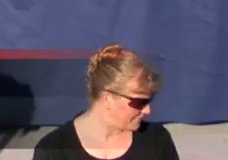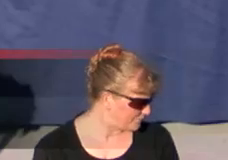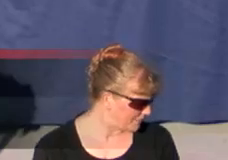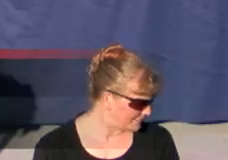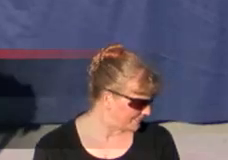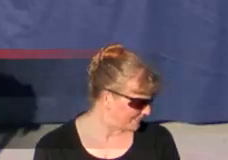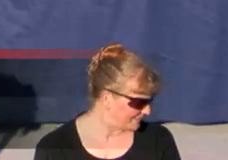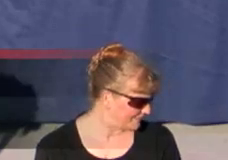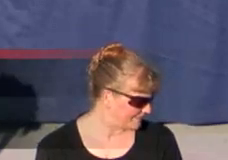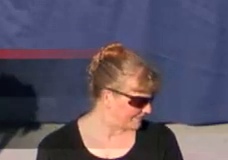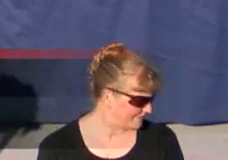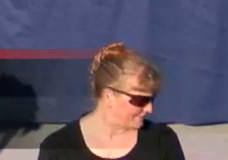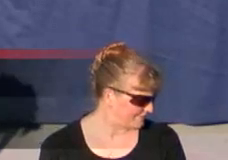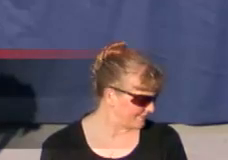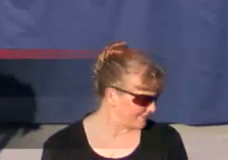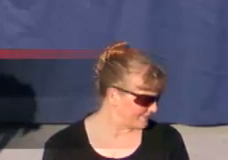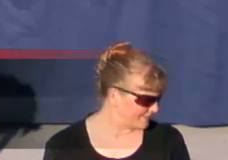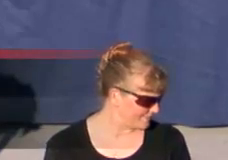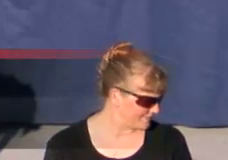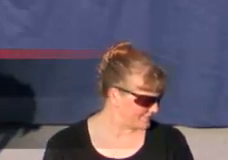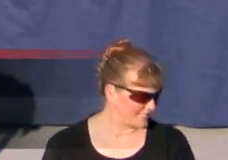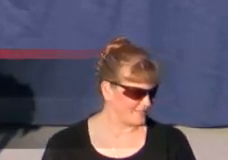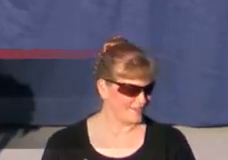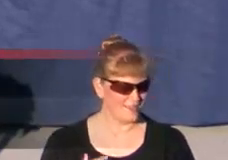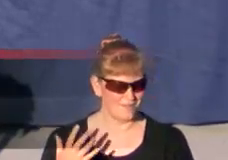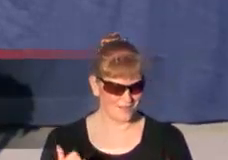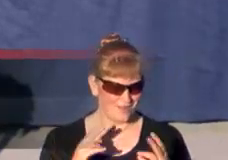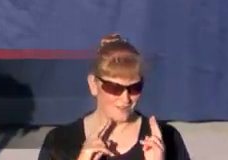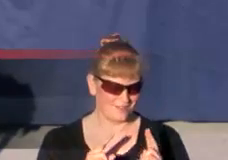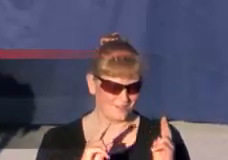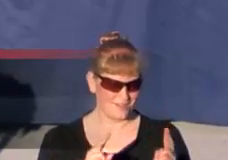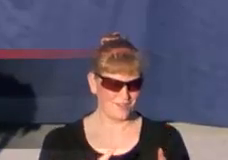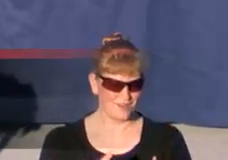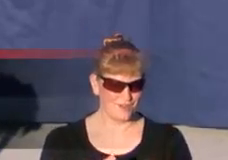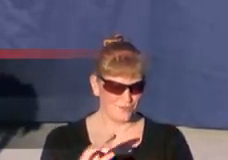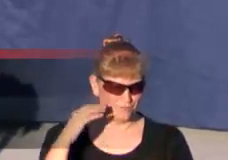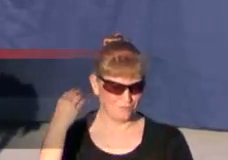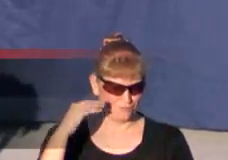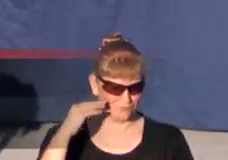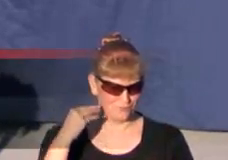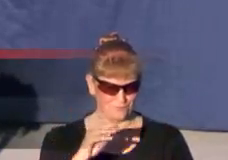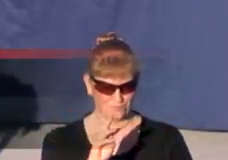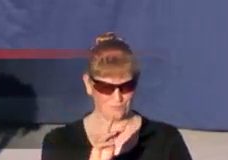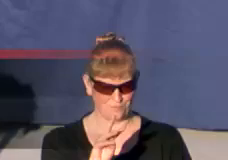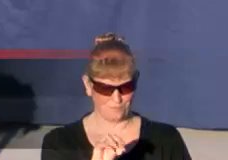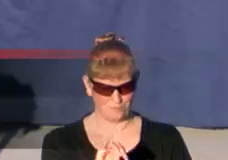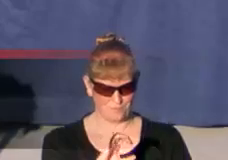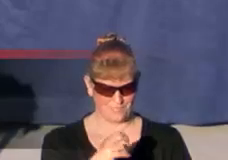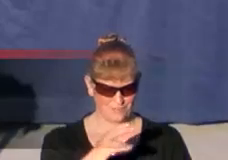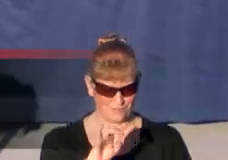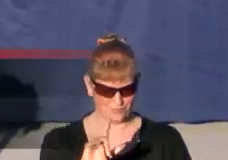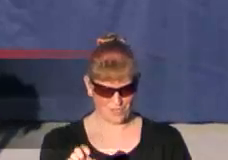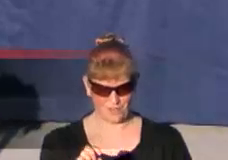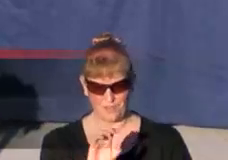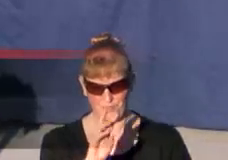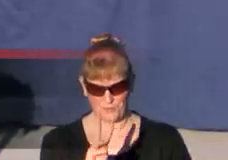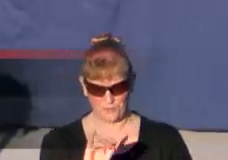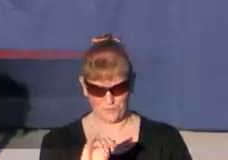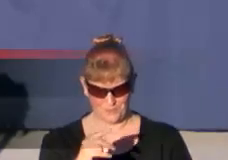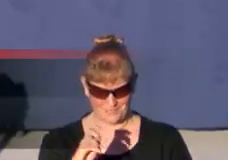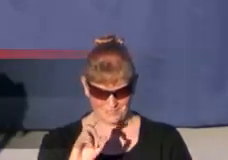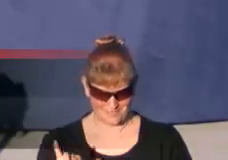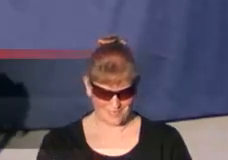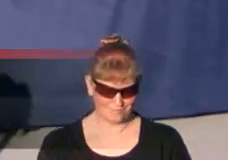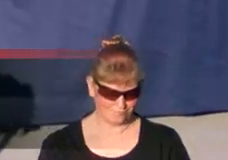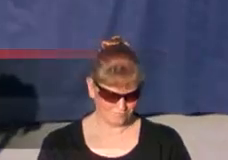I am now honored to introduce Pascal School District Superintendent Mrs. Michelle Whitney. Mrs. Whitney is a proud product of our